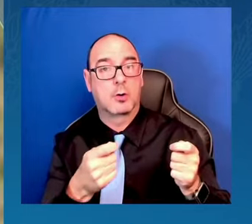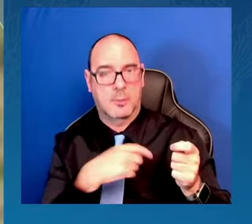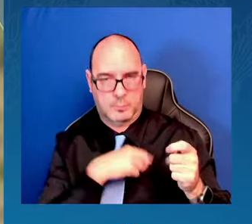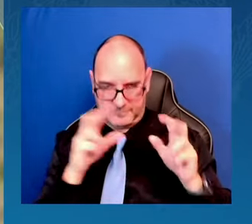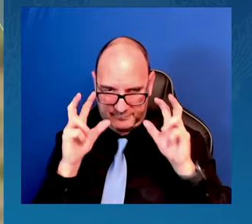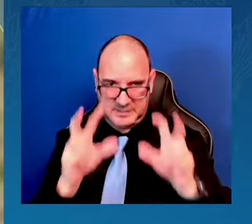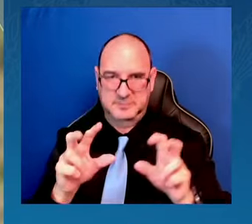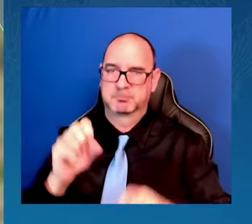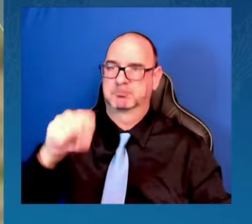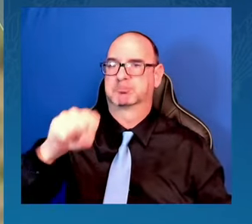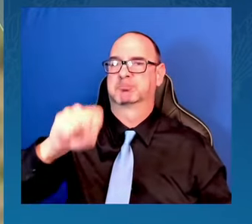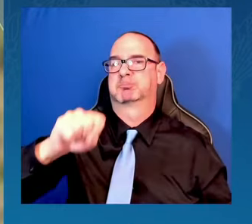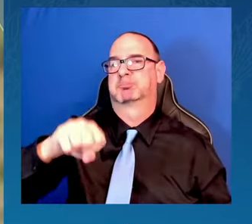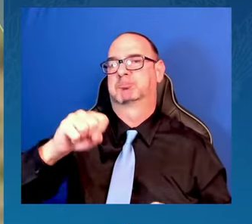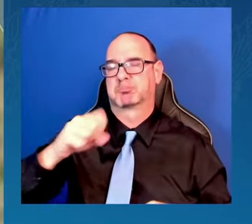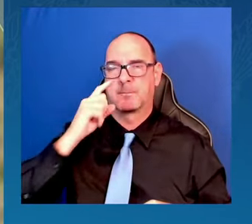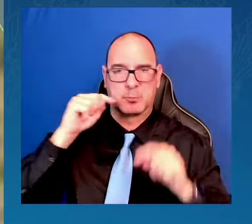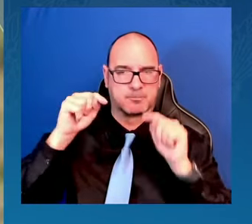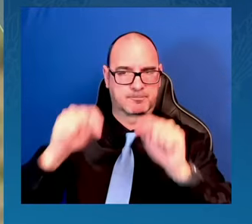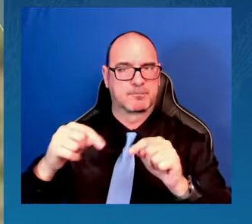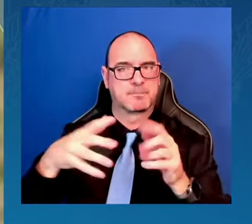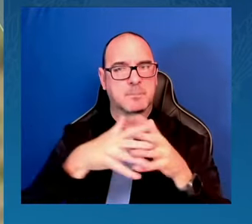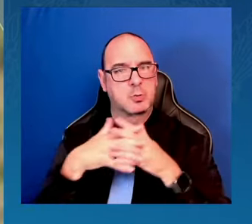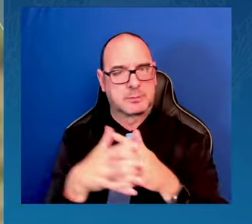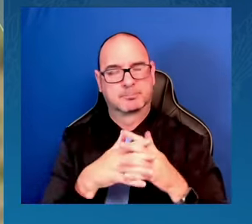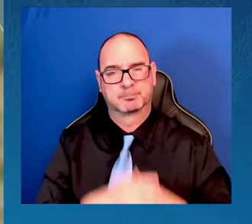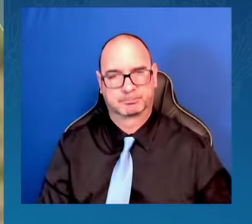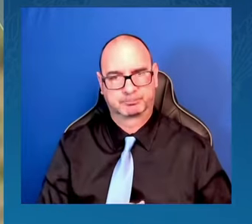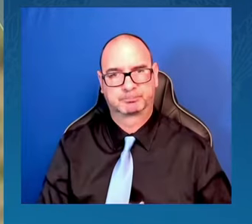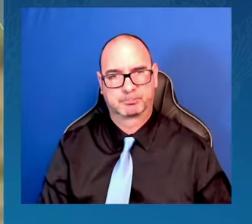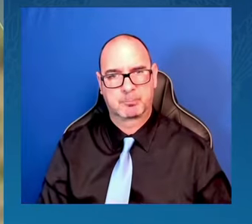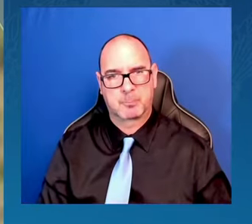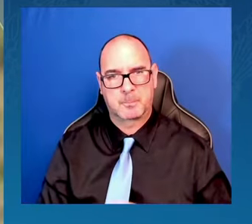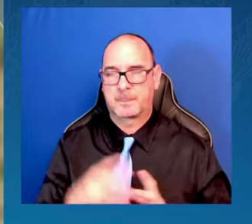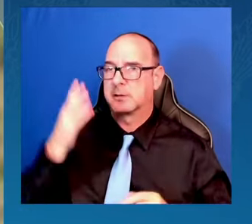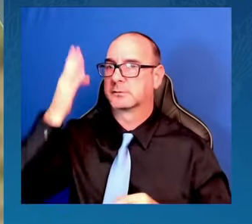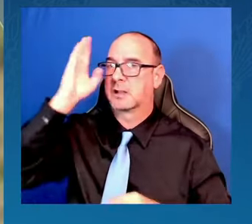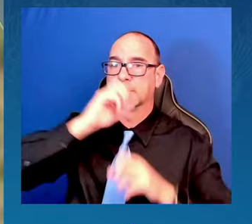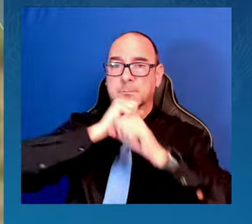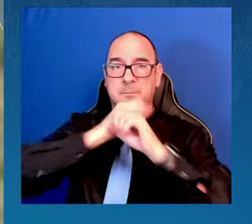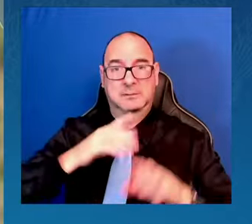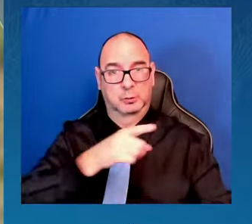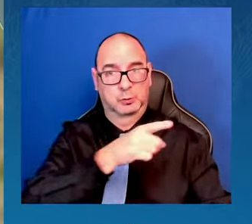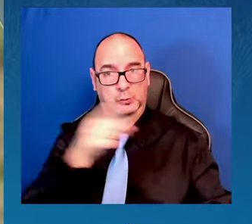America. May God bless you, and may God bless the United States of